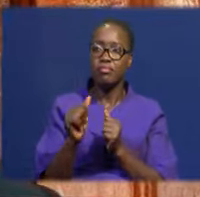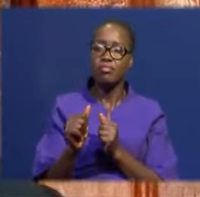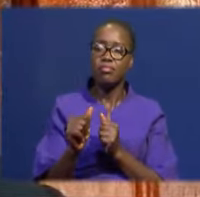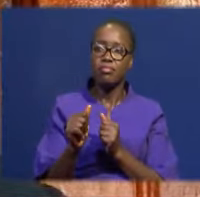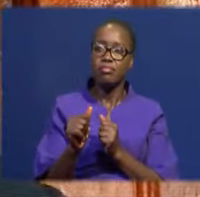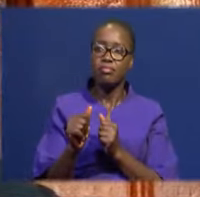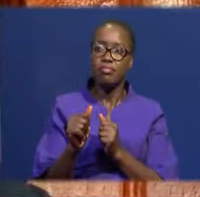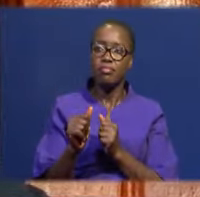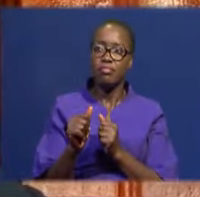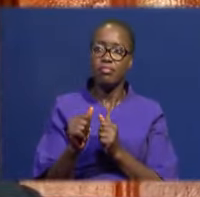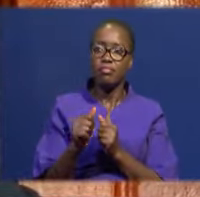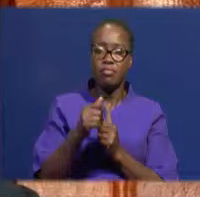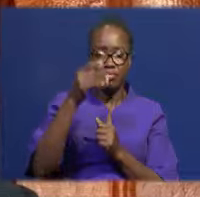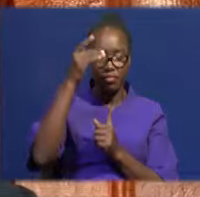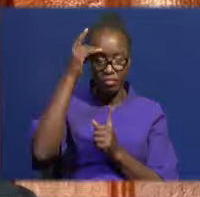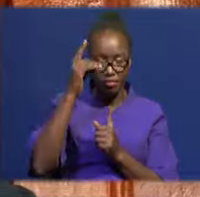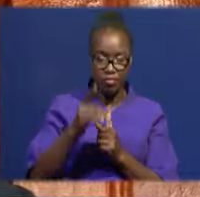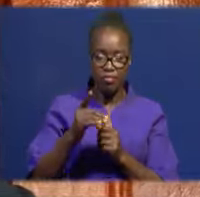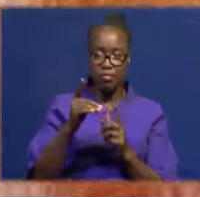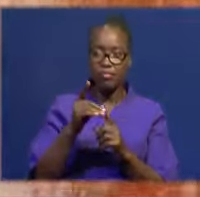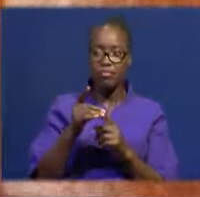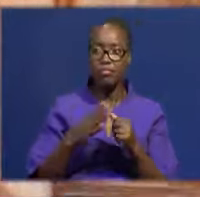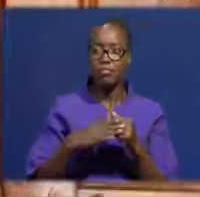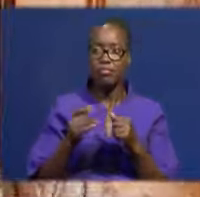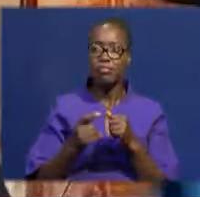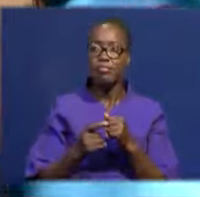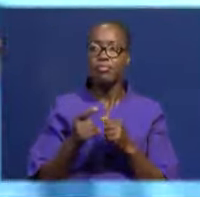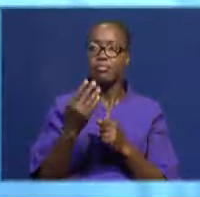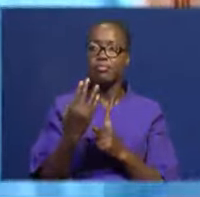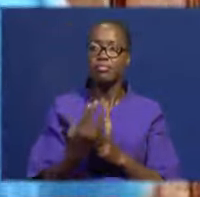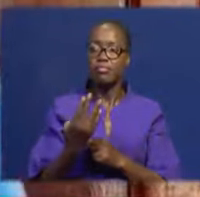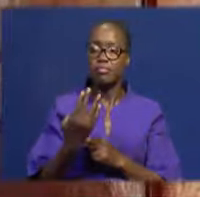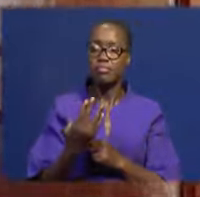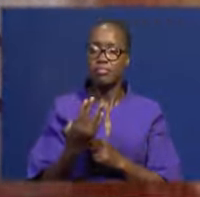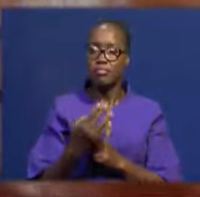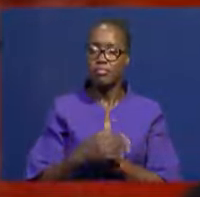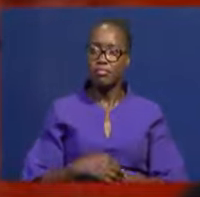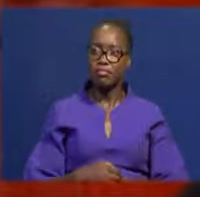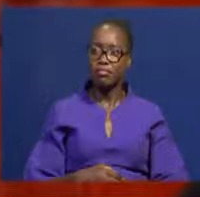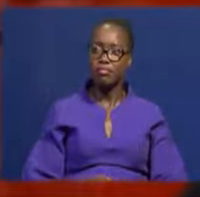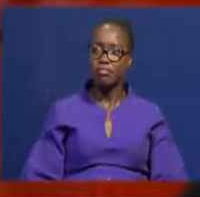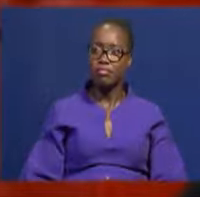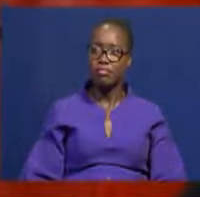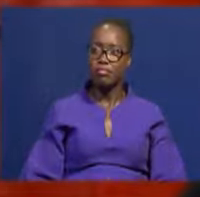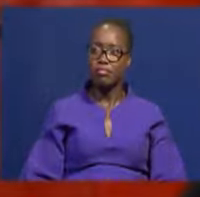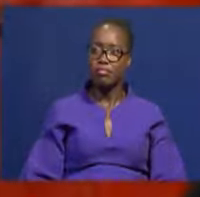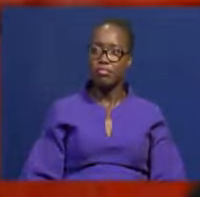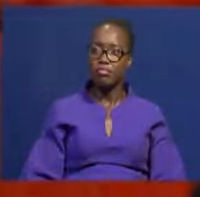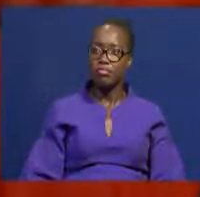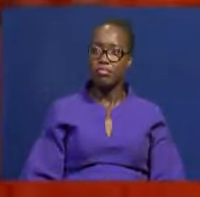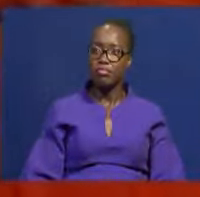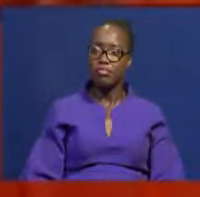Hukumu dhidi yake itatolewa tarehe 9 mwezi Aprili. Ruth Wamboi, Darubini.